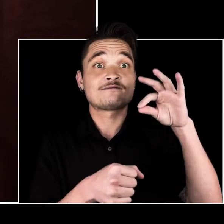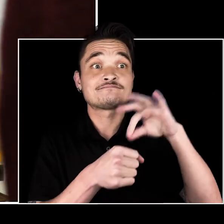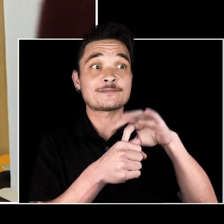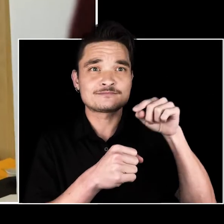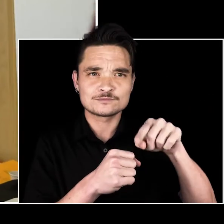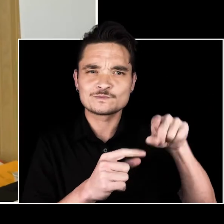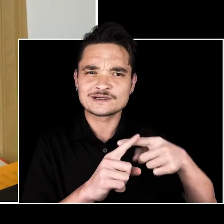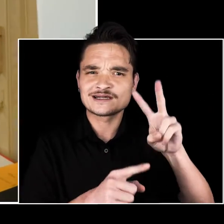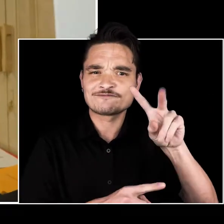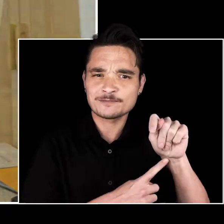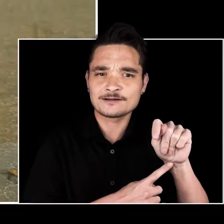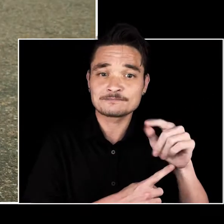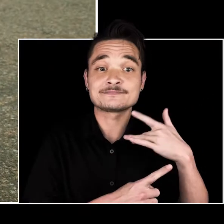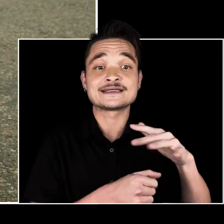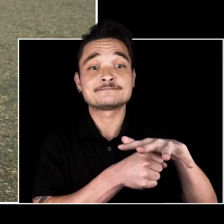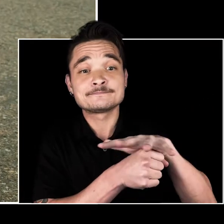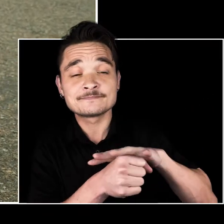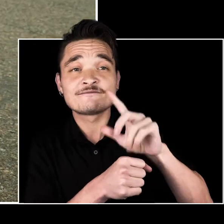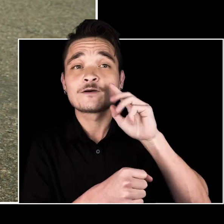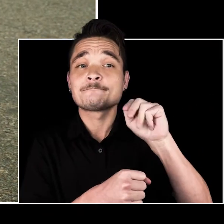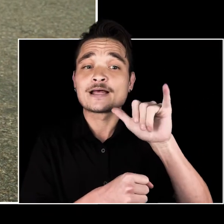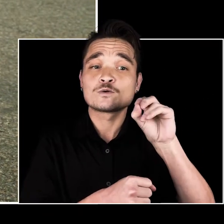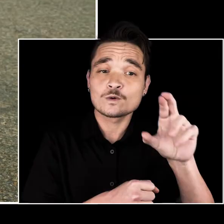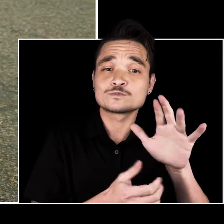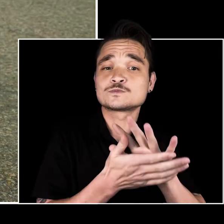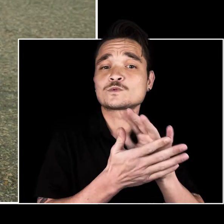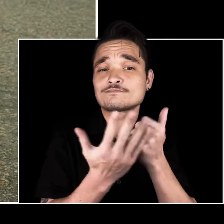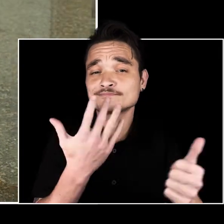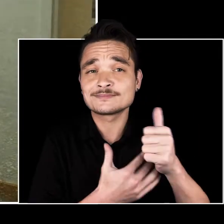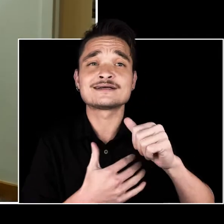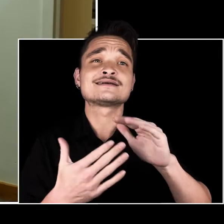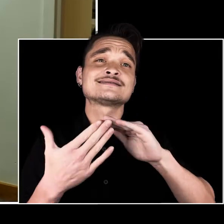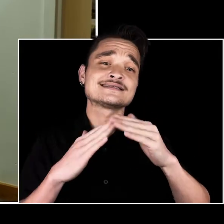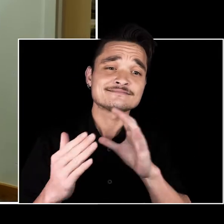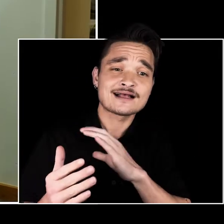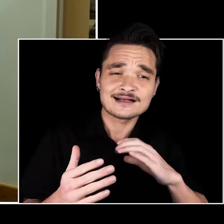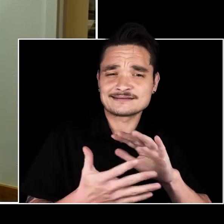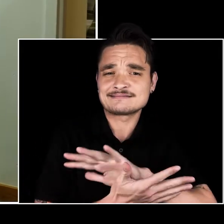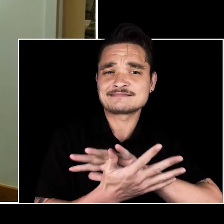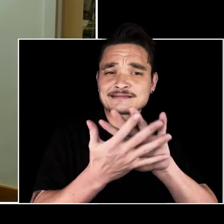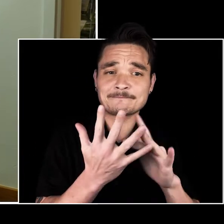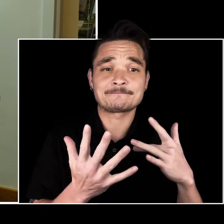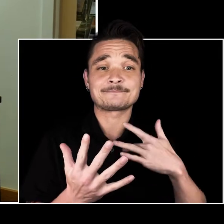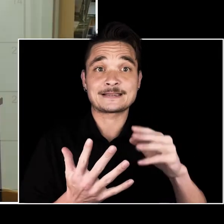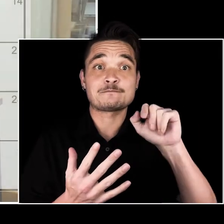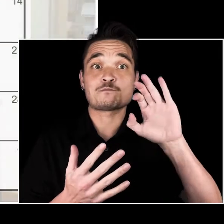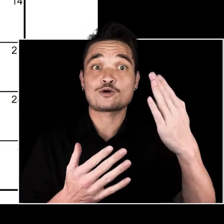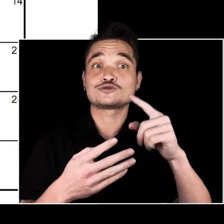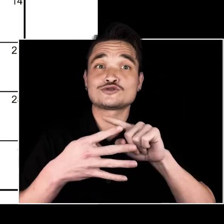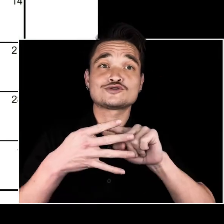When is Election Day in Vermont? Local elections for mayor, school board, and city councilors, or local select